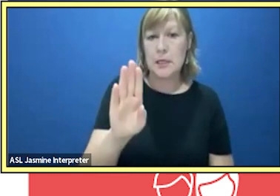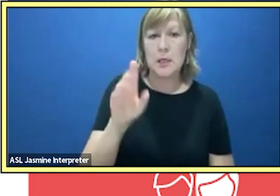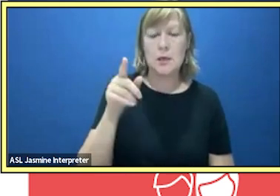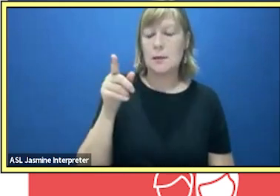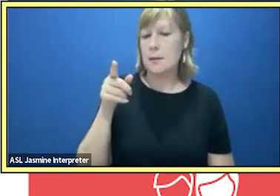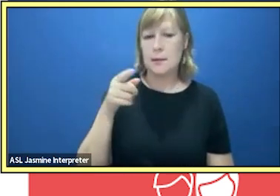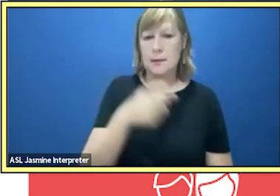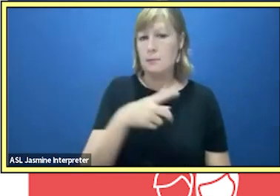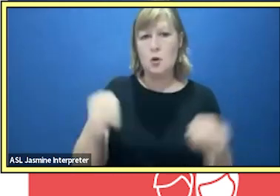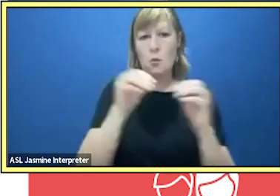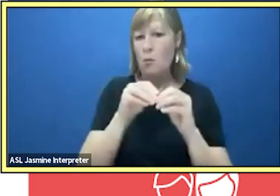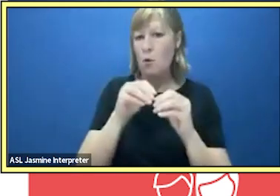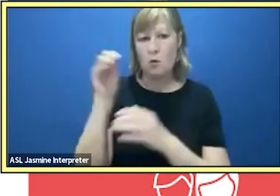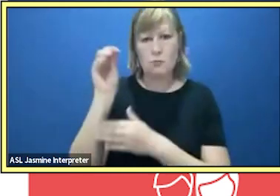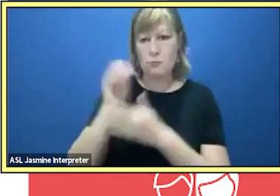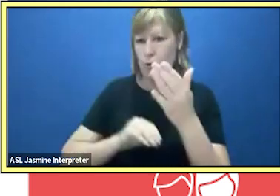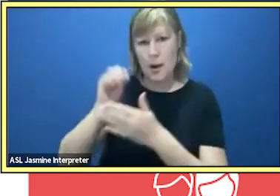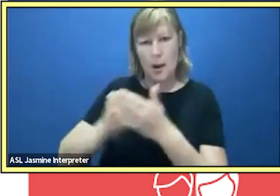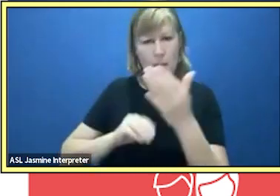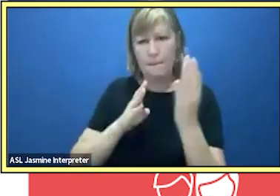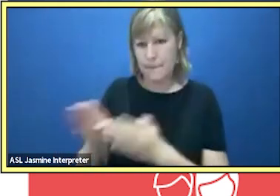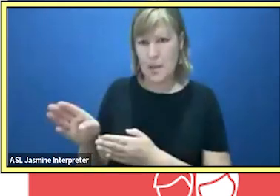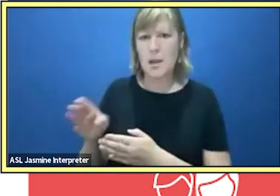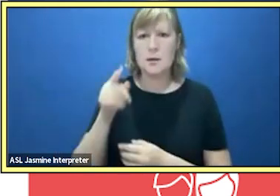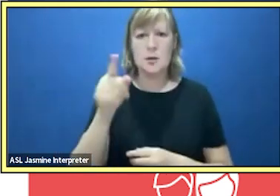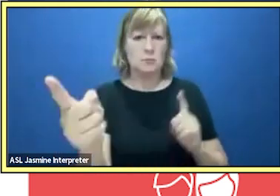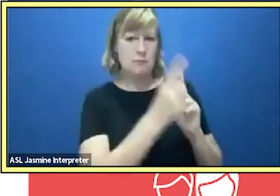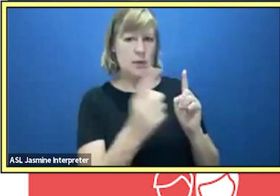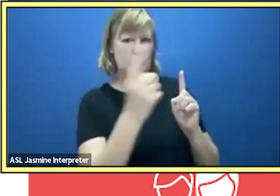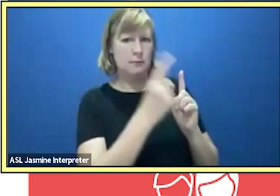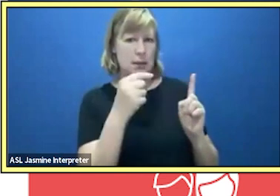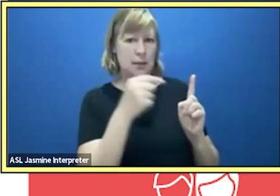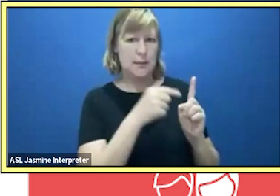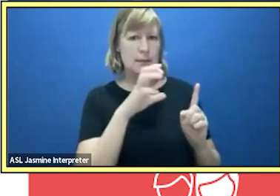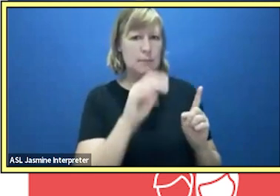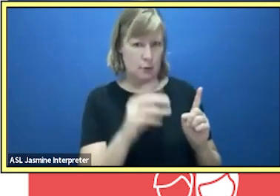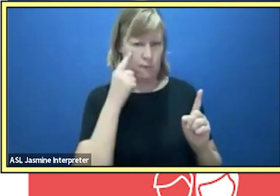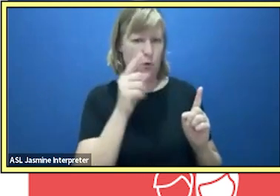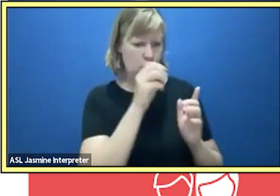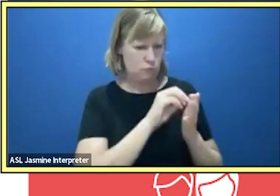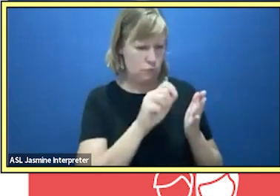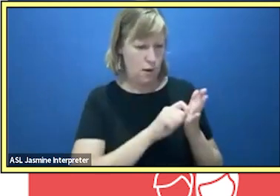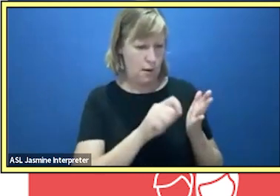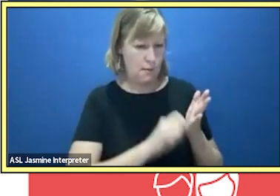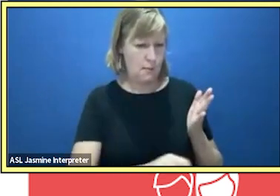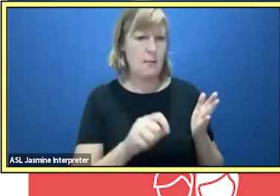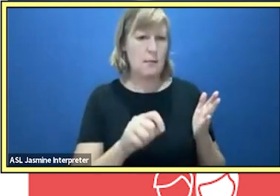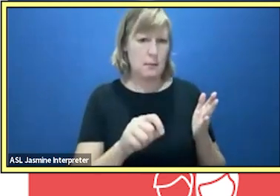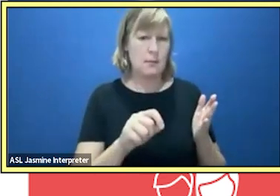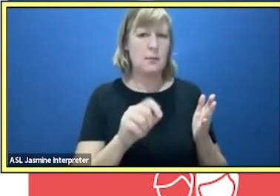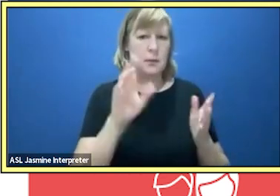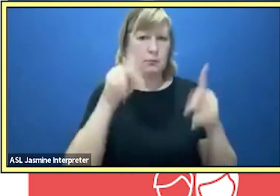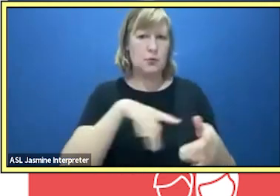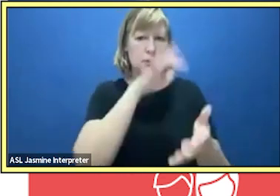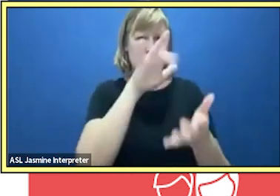management for that plan development. Now, what we hope is that case management agencies will